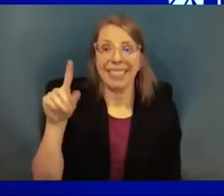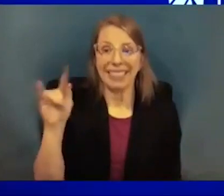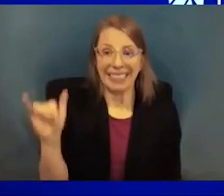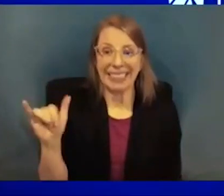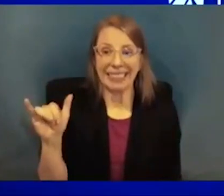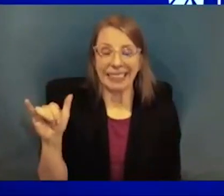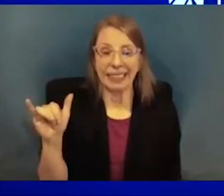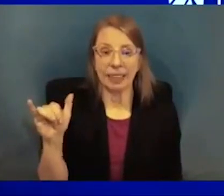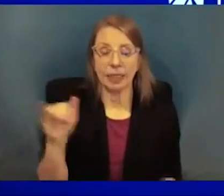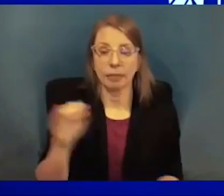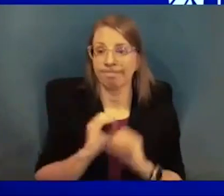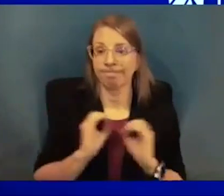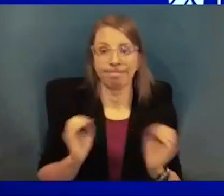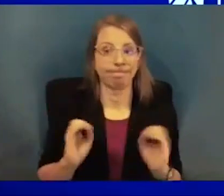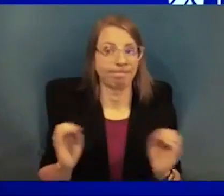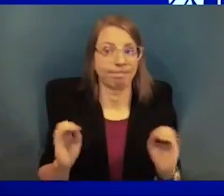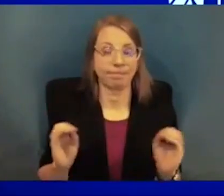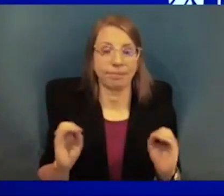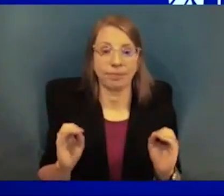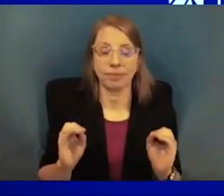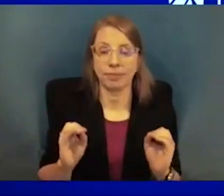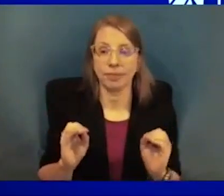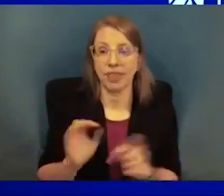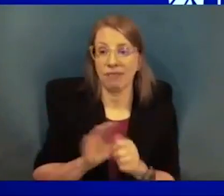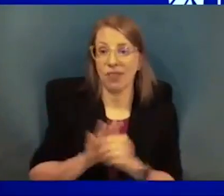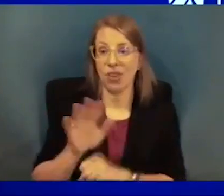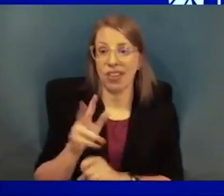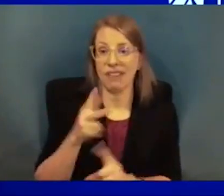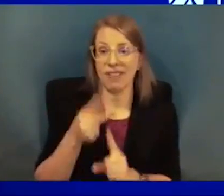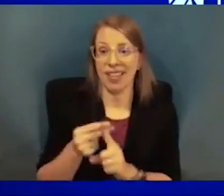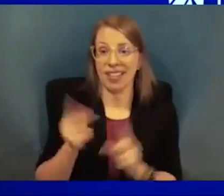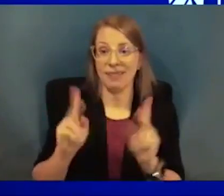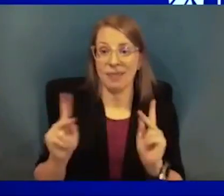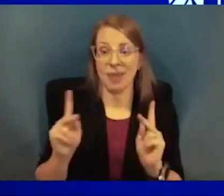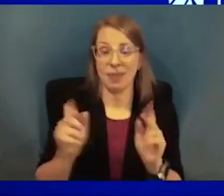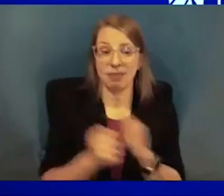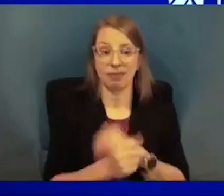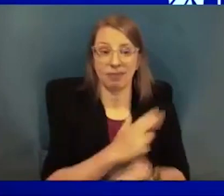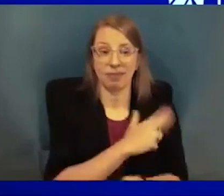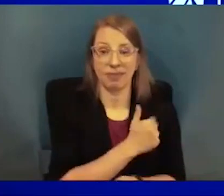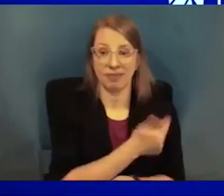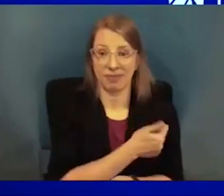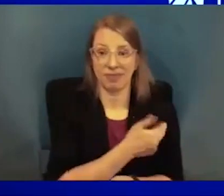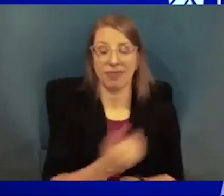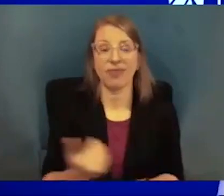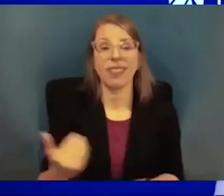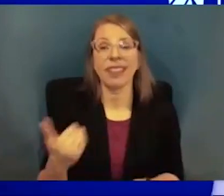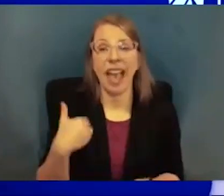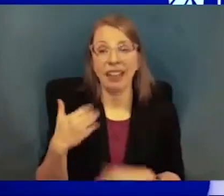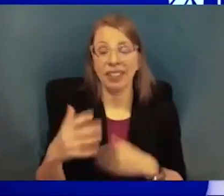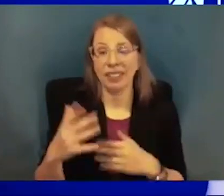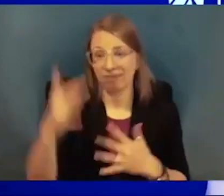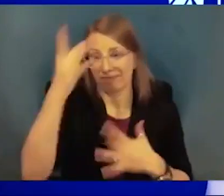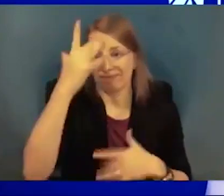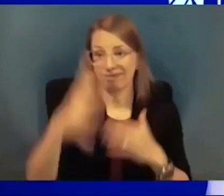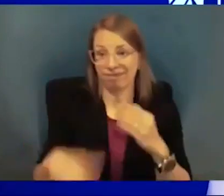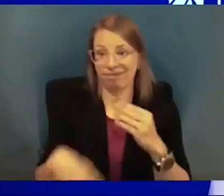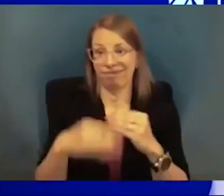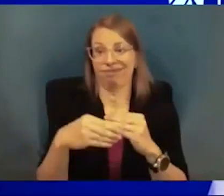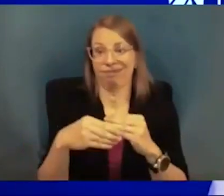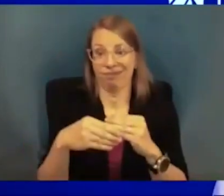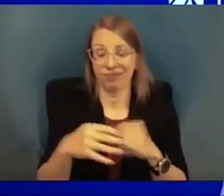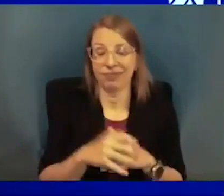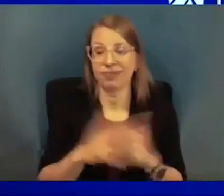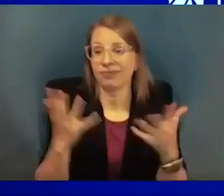All of our fully vaccinated people do have significant comorbidities. Again, those